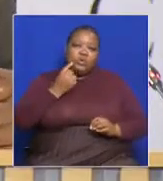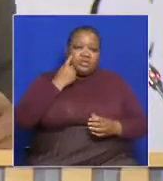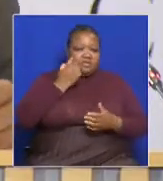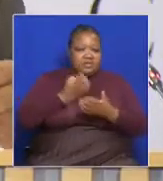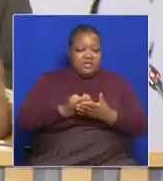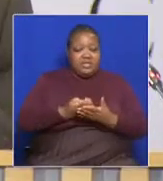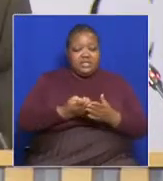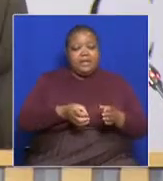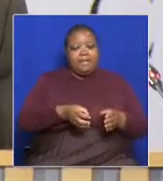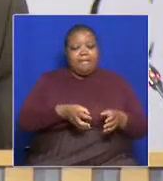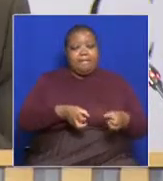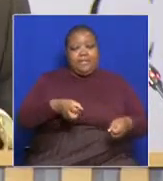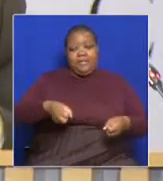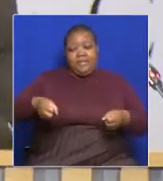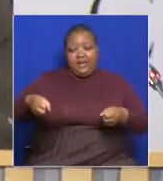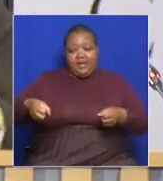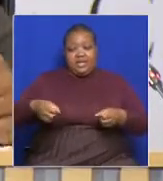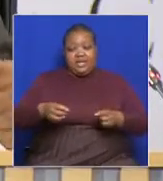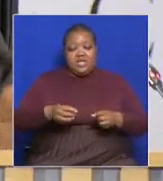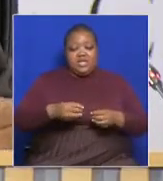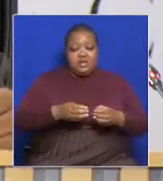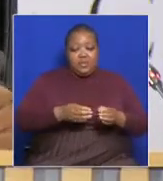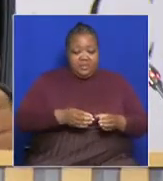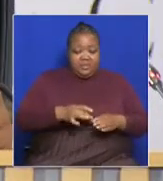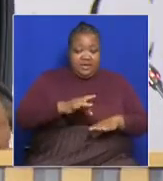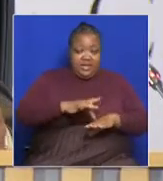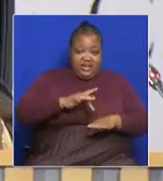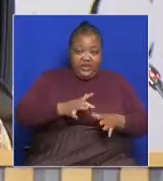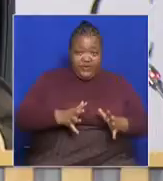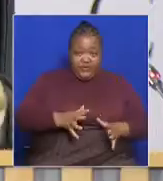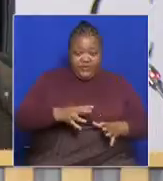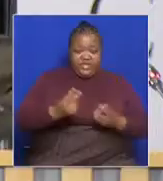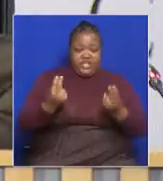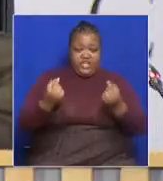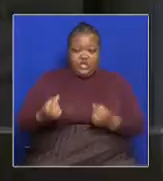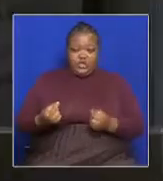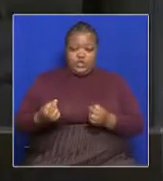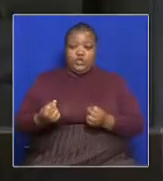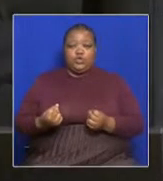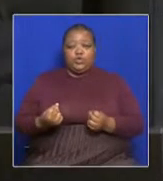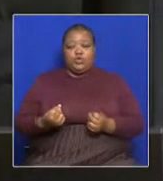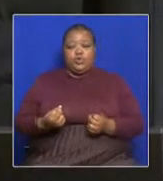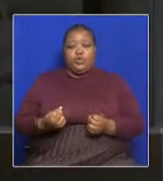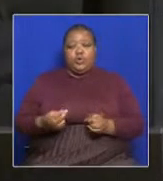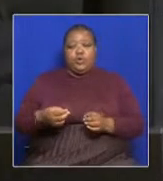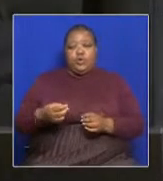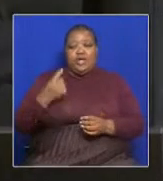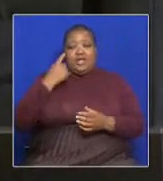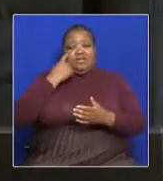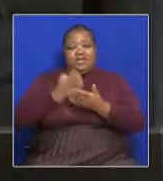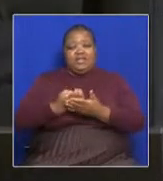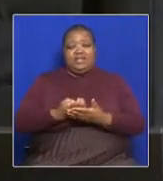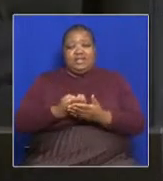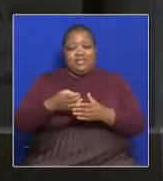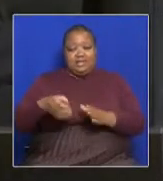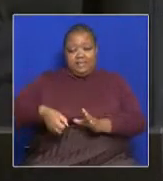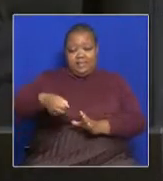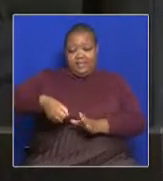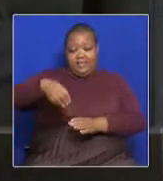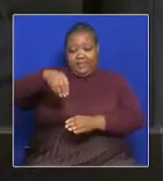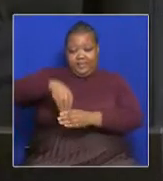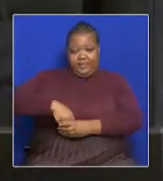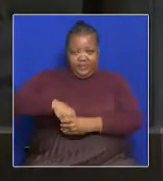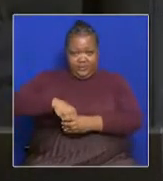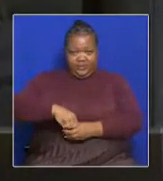tampered with into a new exhibit bag. You seal that, and then you re-enter that, because now the chain has been a little bit